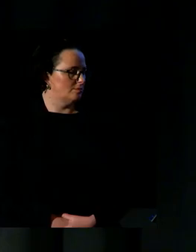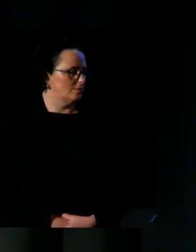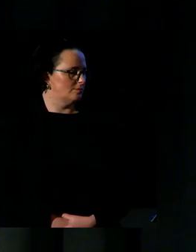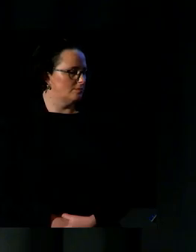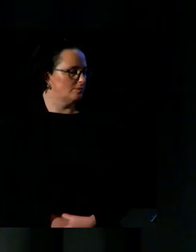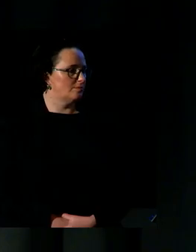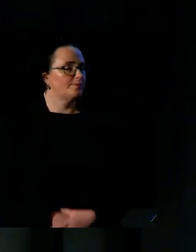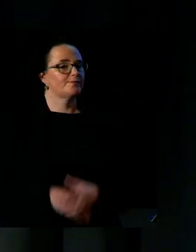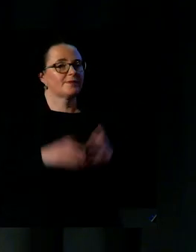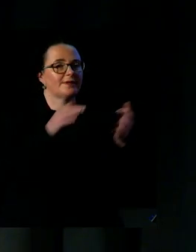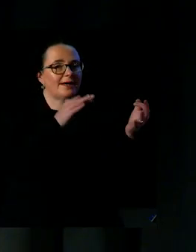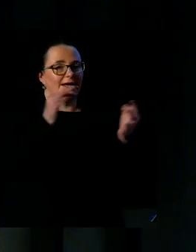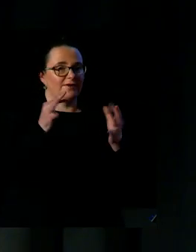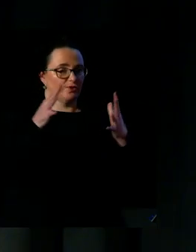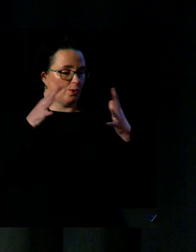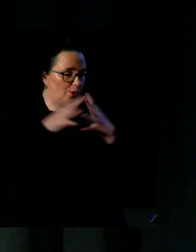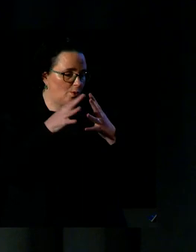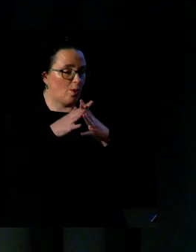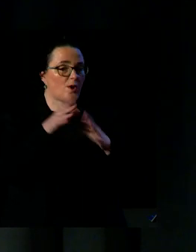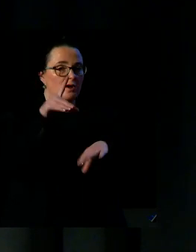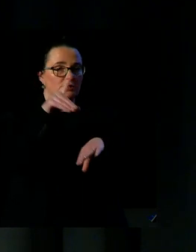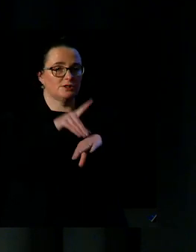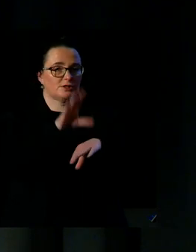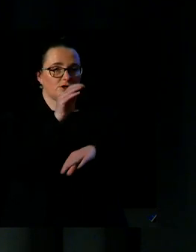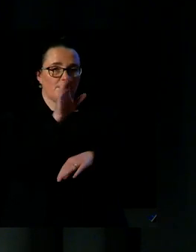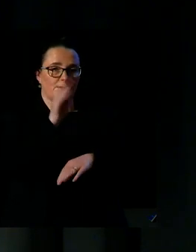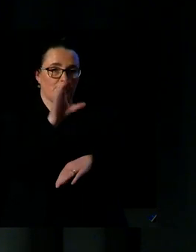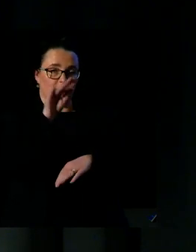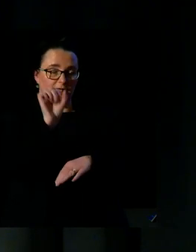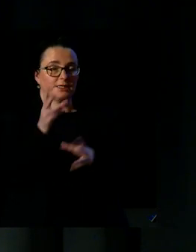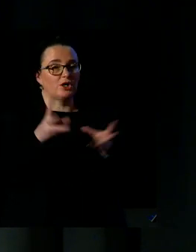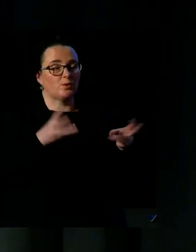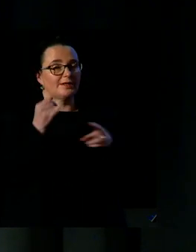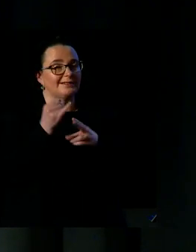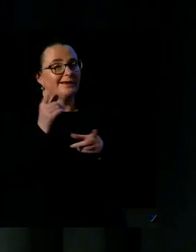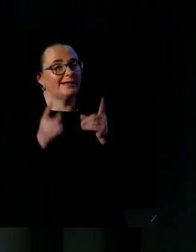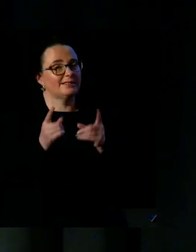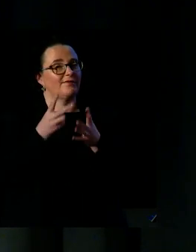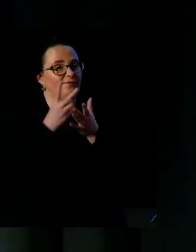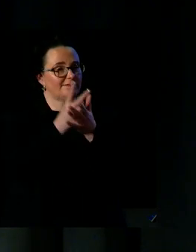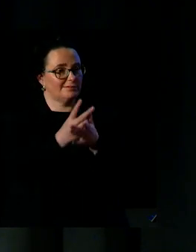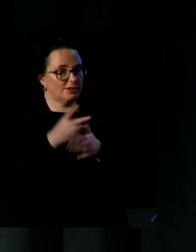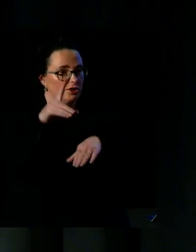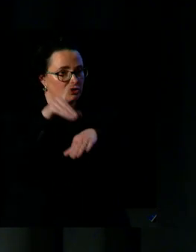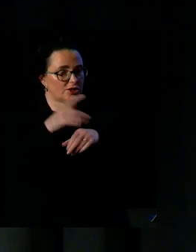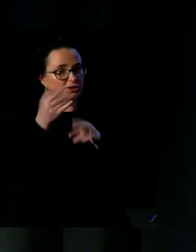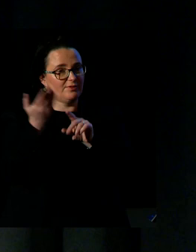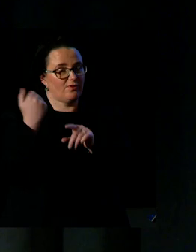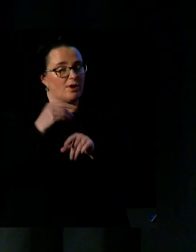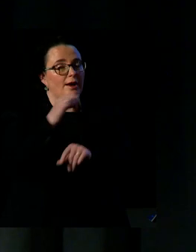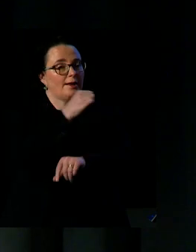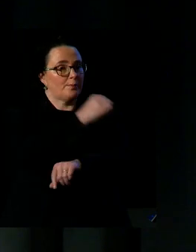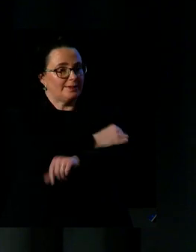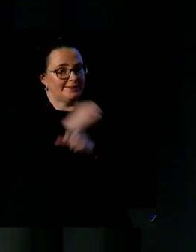Dr. Bob Collis worked as a volunteer doctor in the former Bergen-Belsen concentration camp immediately after the